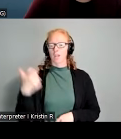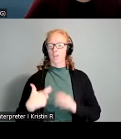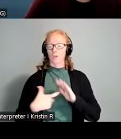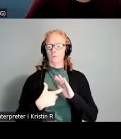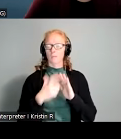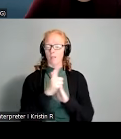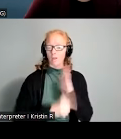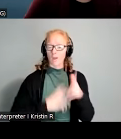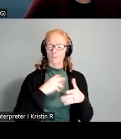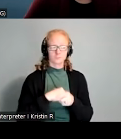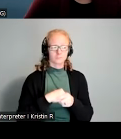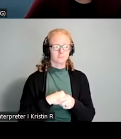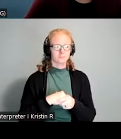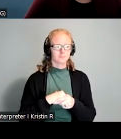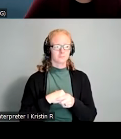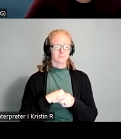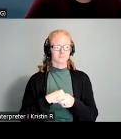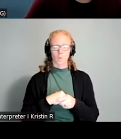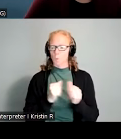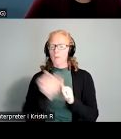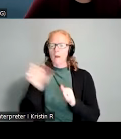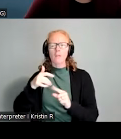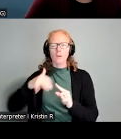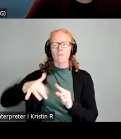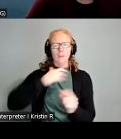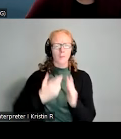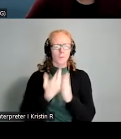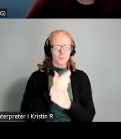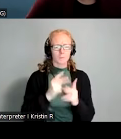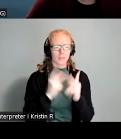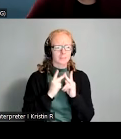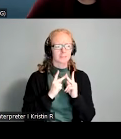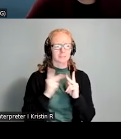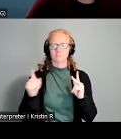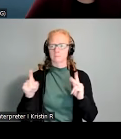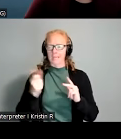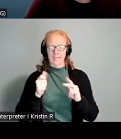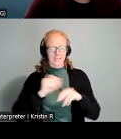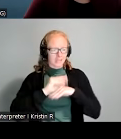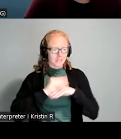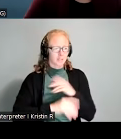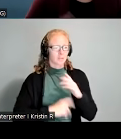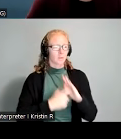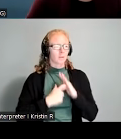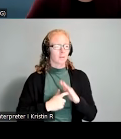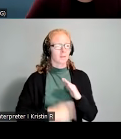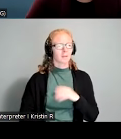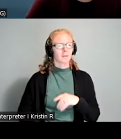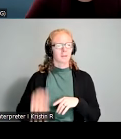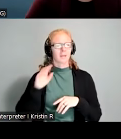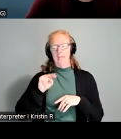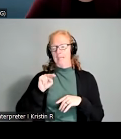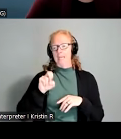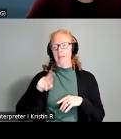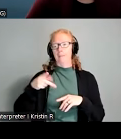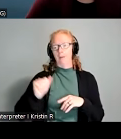as much as you can with other environmental review and consultation requirements, such as NEPA, if NEPA is triggered,